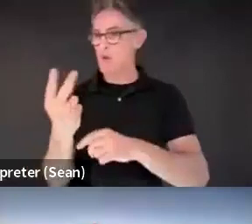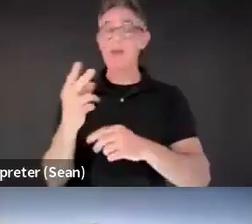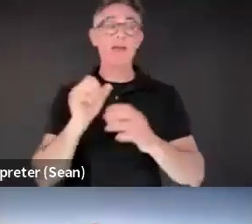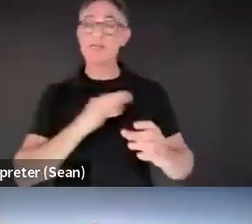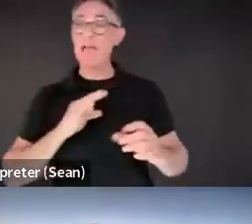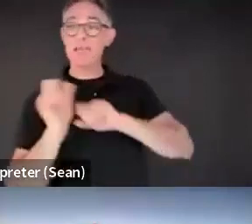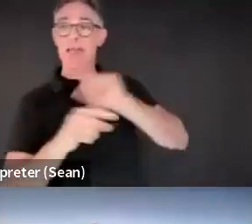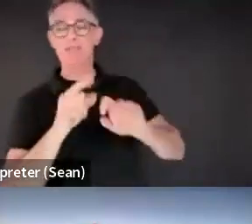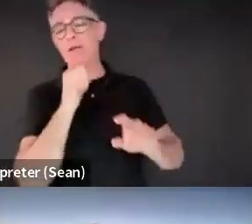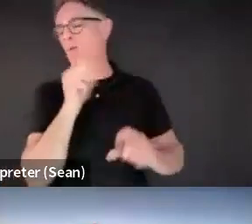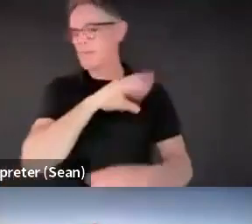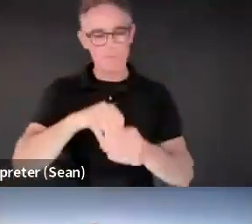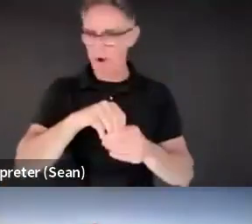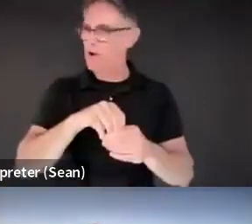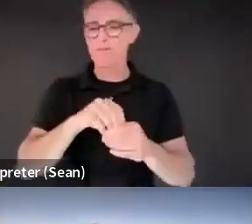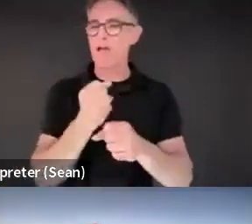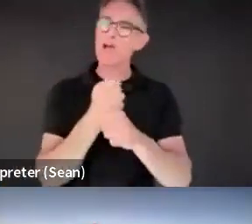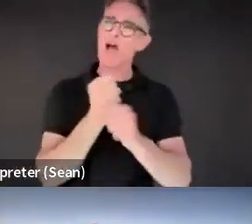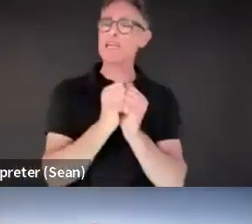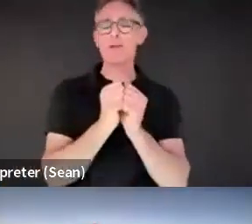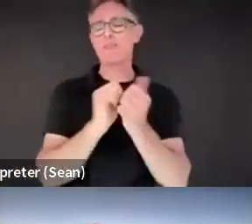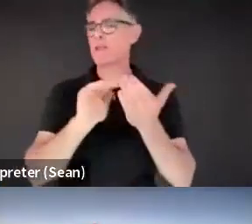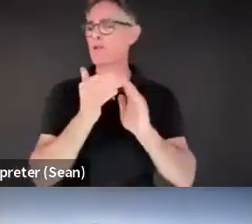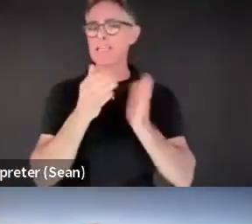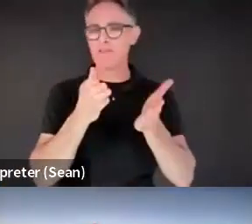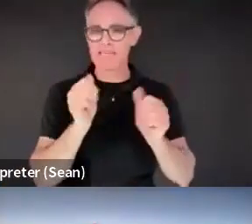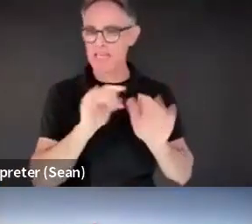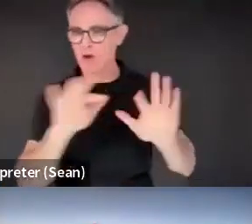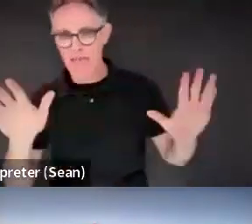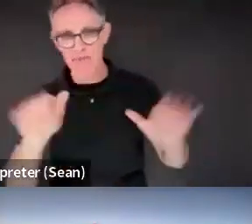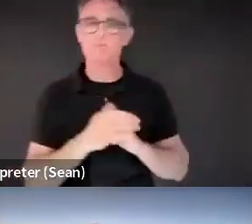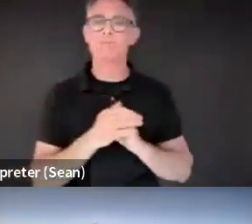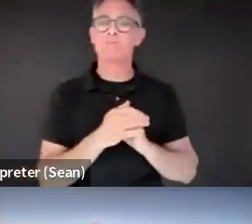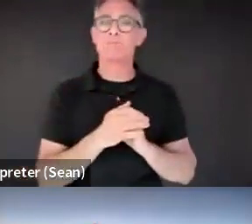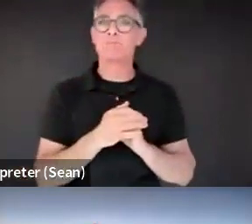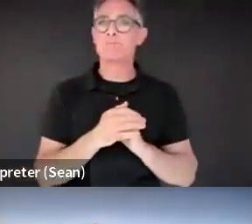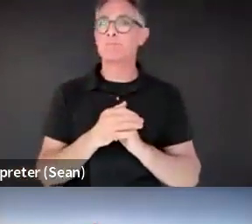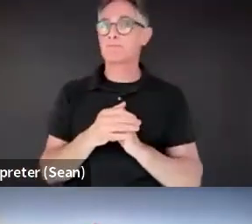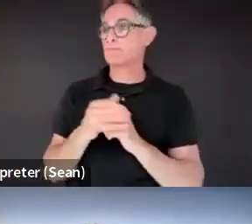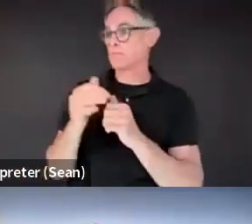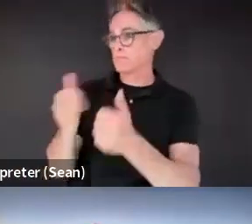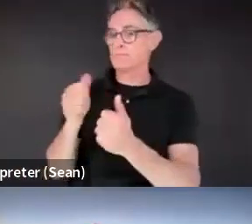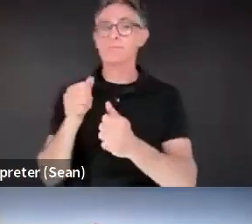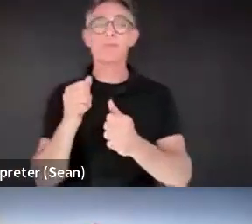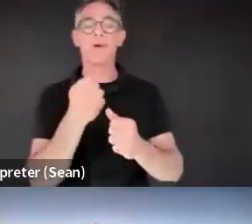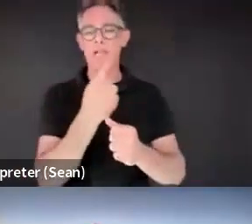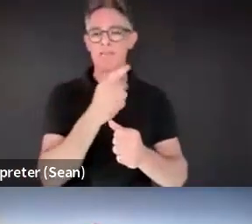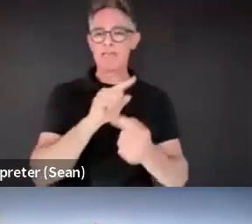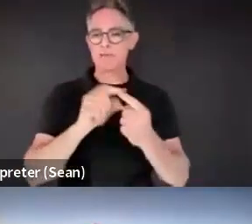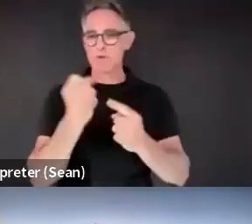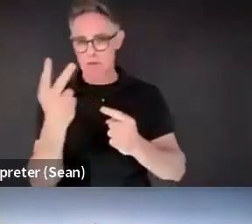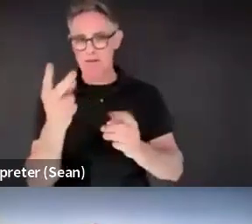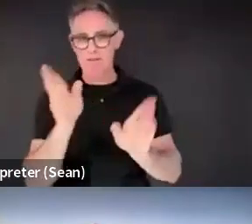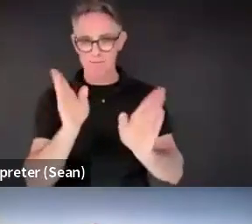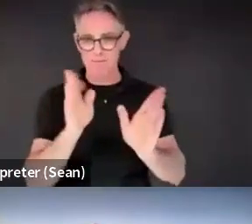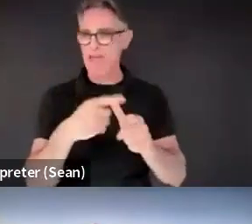it's not going to be part of Coffee with Community Services and all that other stuff. So we're going to be done 11 to 12, and then we're